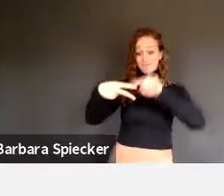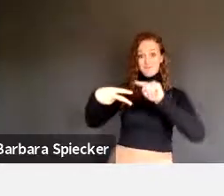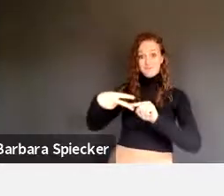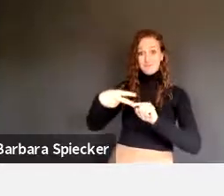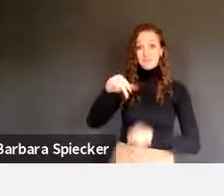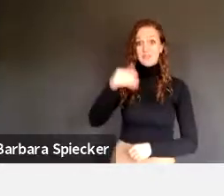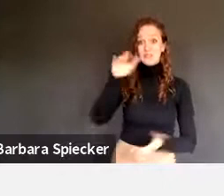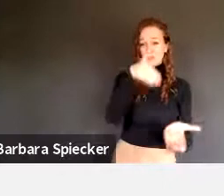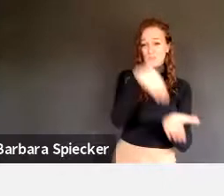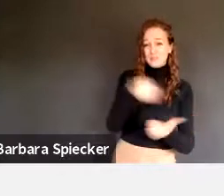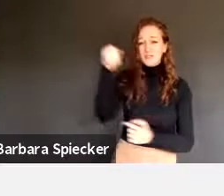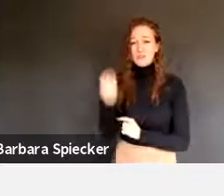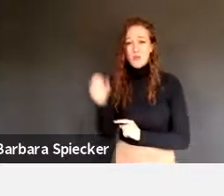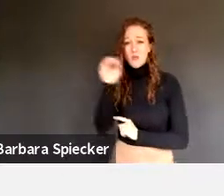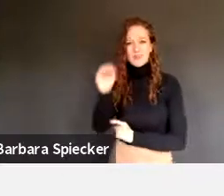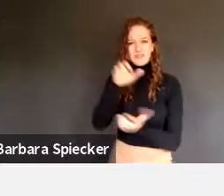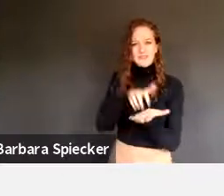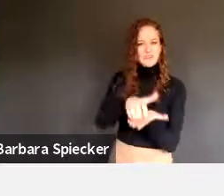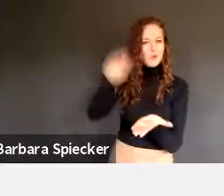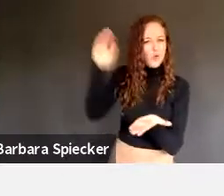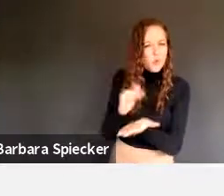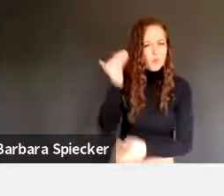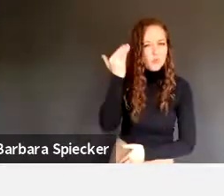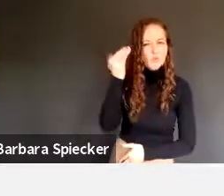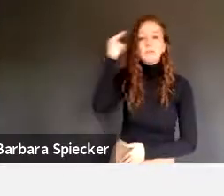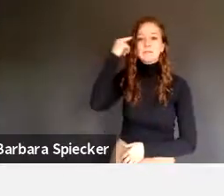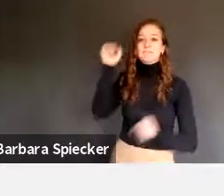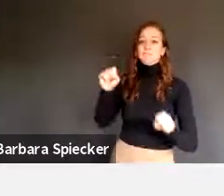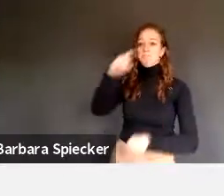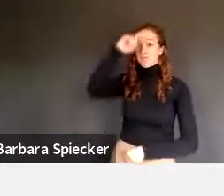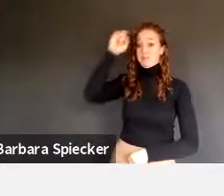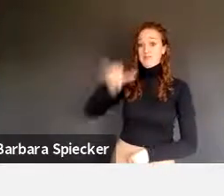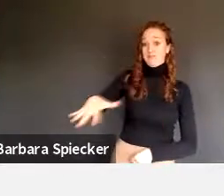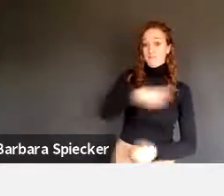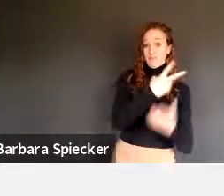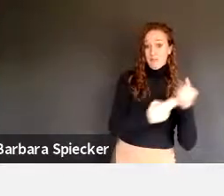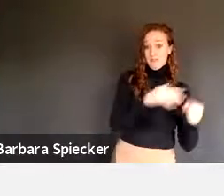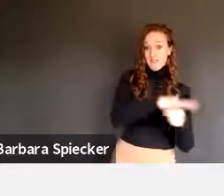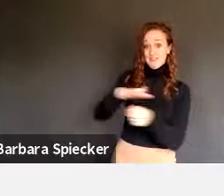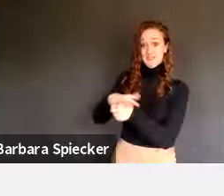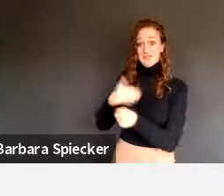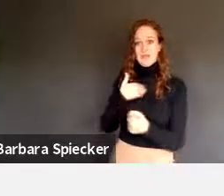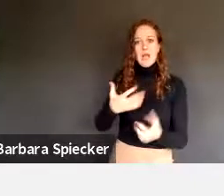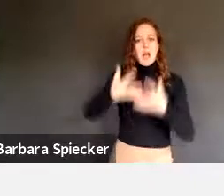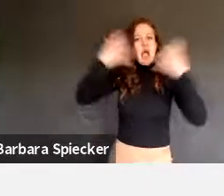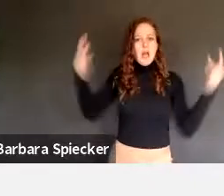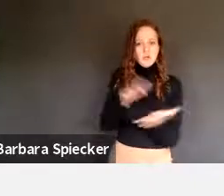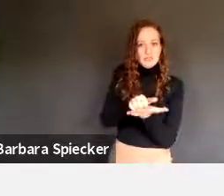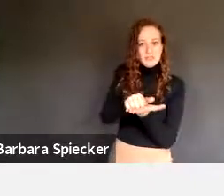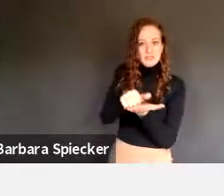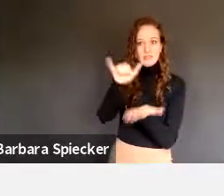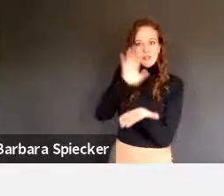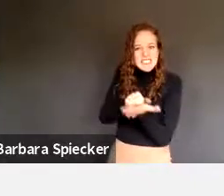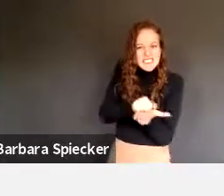cover in that area, which facilitates the recruitment of kelps and helps them grow. The densities were low in Central and